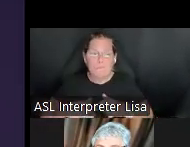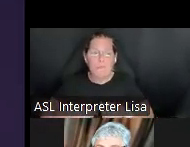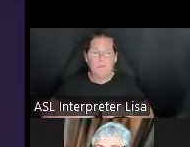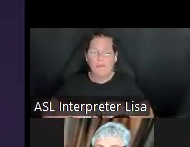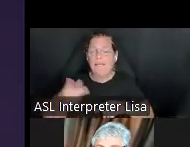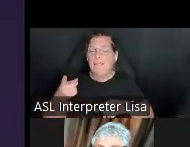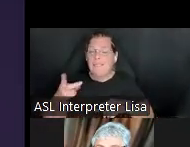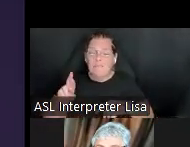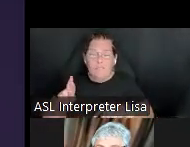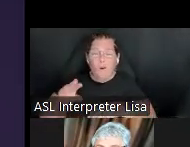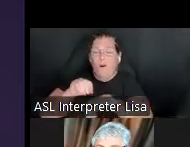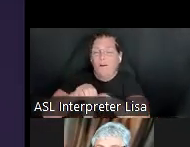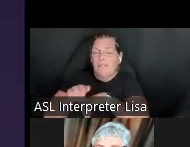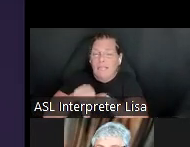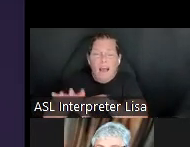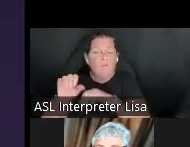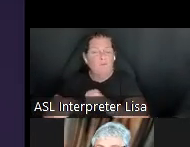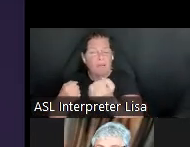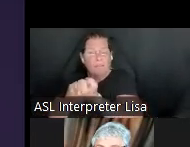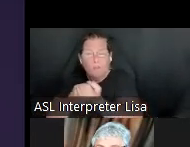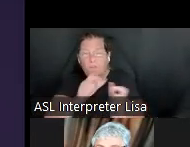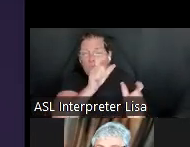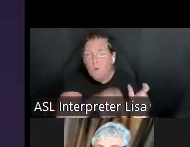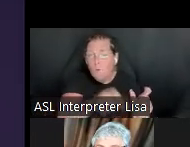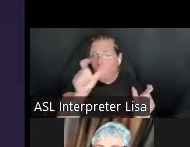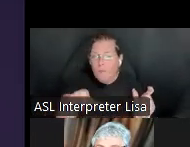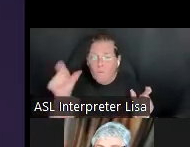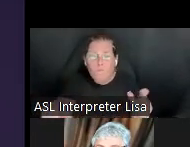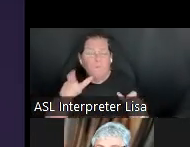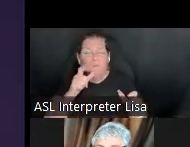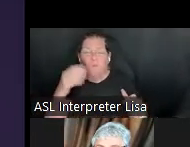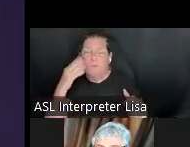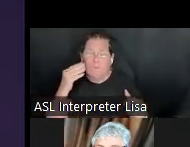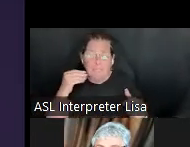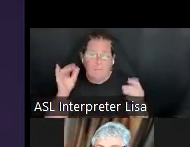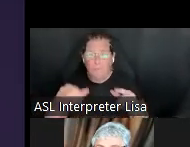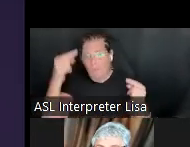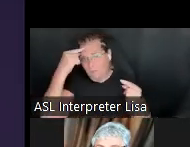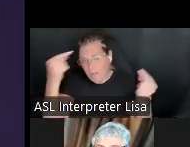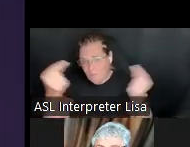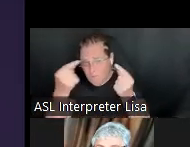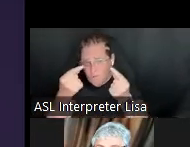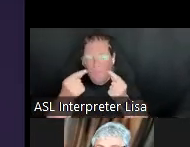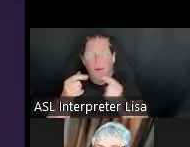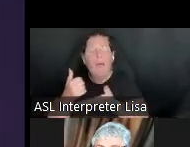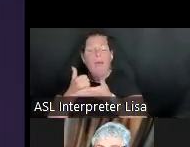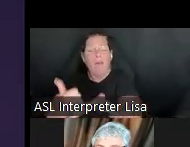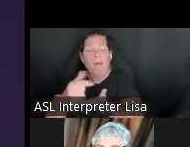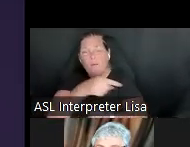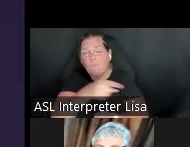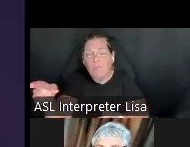DVR counselors will help the individual who has experienced a brain injury find and keep a job